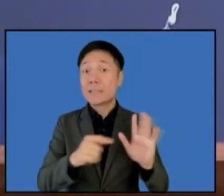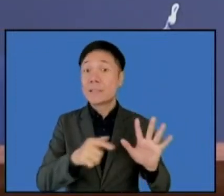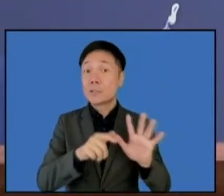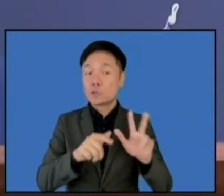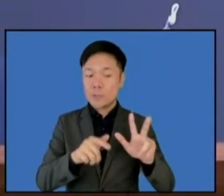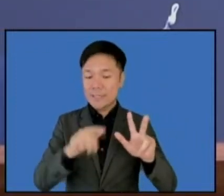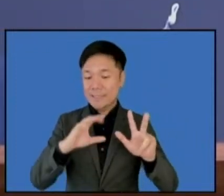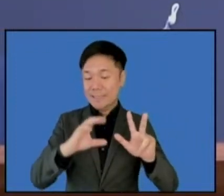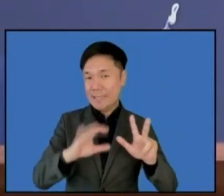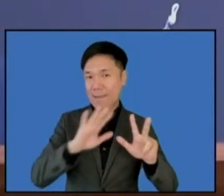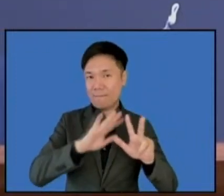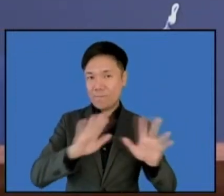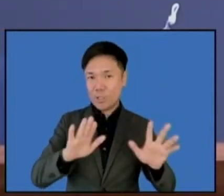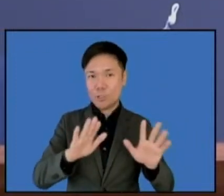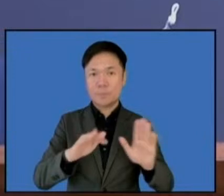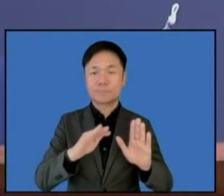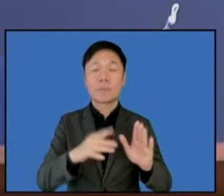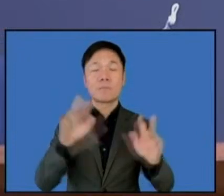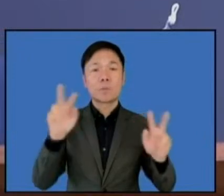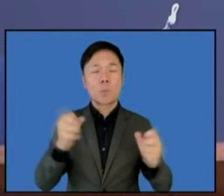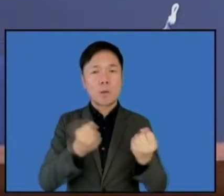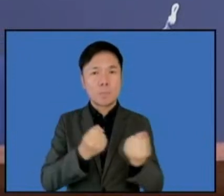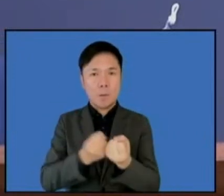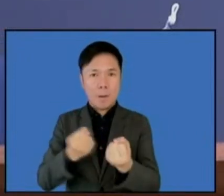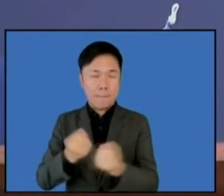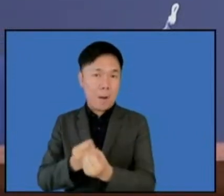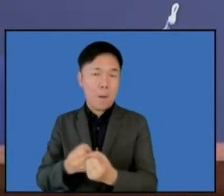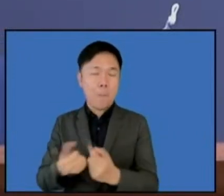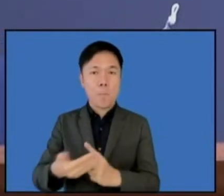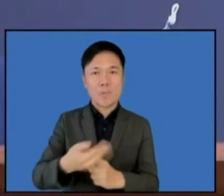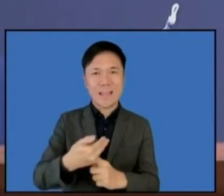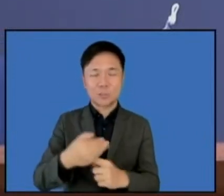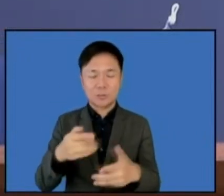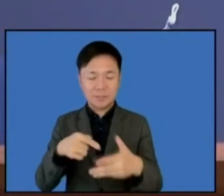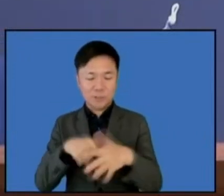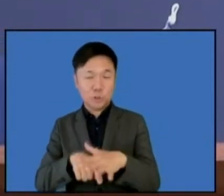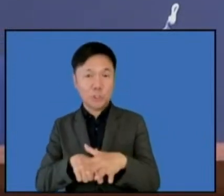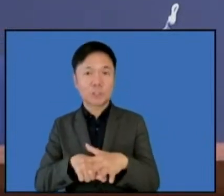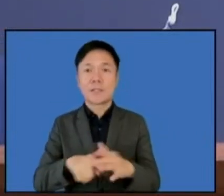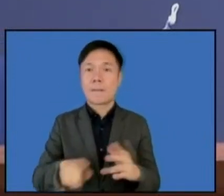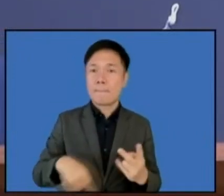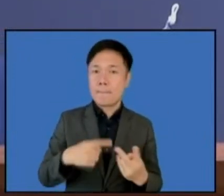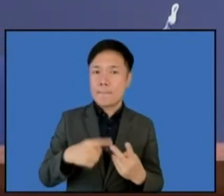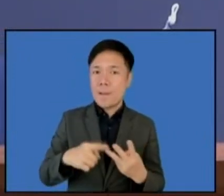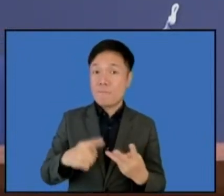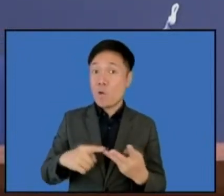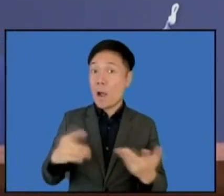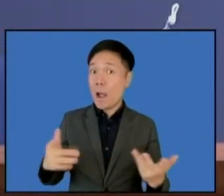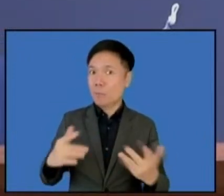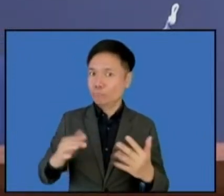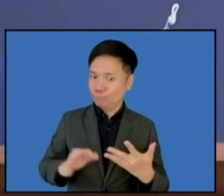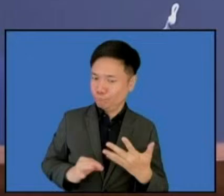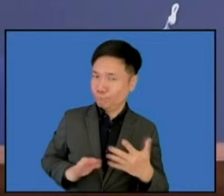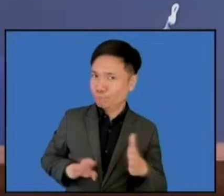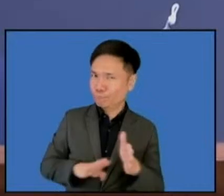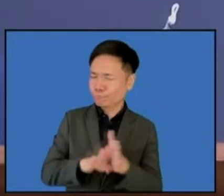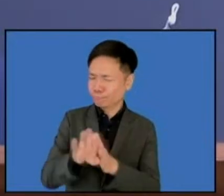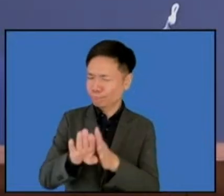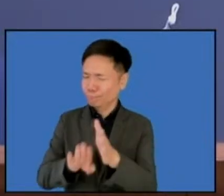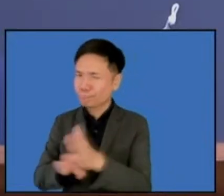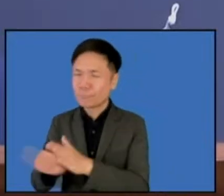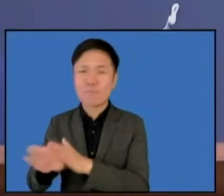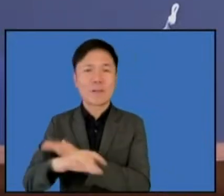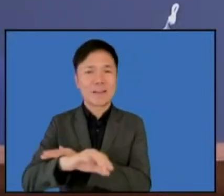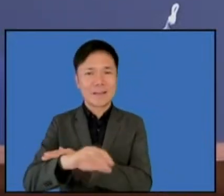3C, supporting migrant protection, integration, and contribution to development,